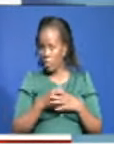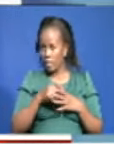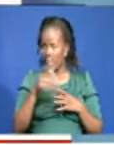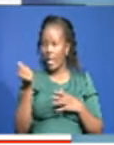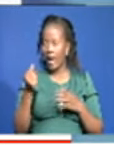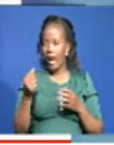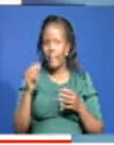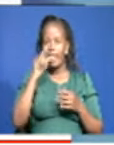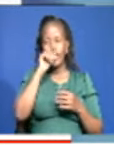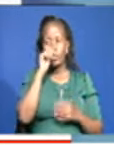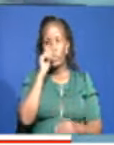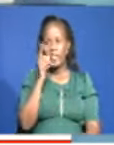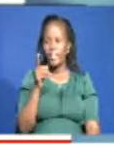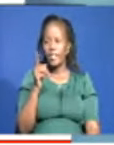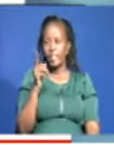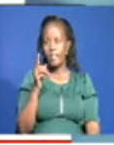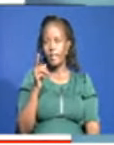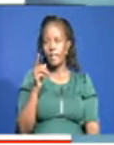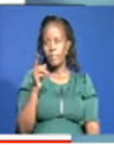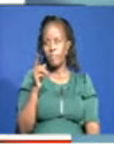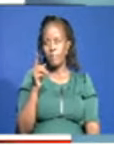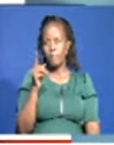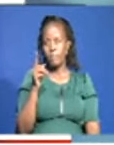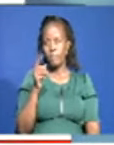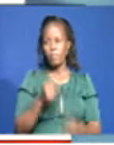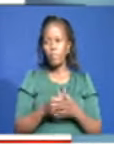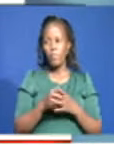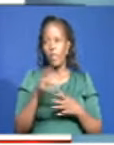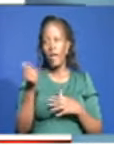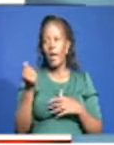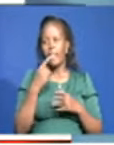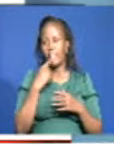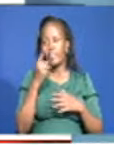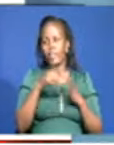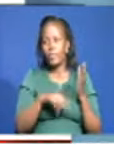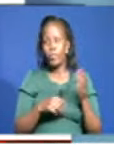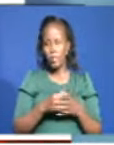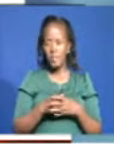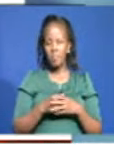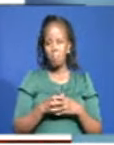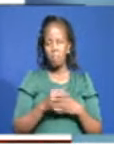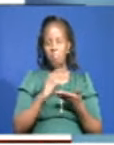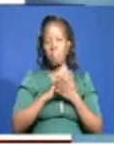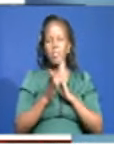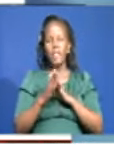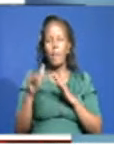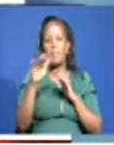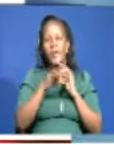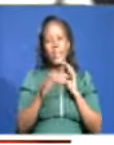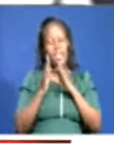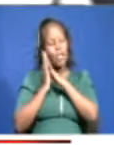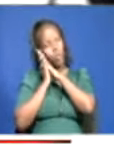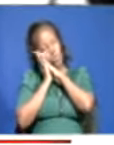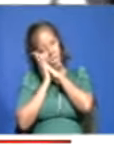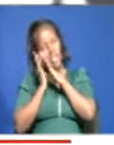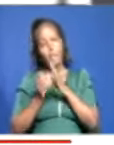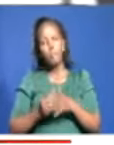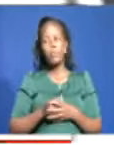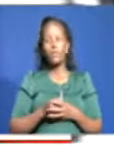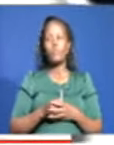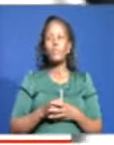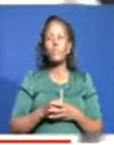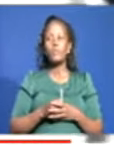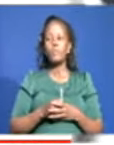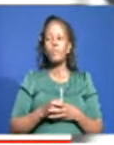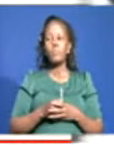and equipment? Emmanuel's idea, waweke ikue hostels. Laughing emoji. Tumefurahia